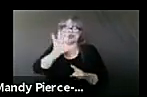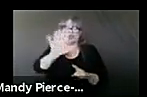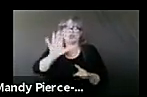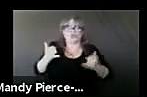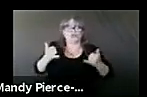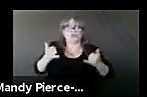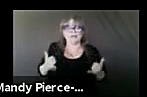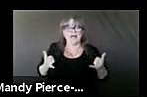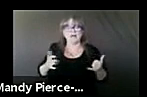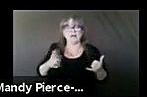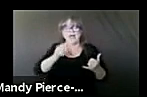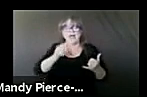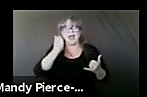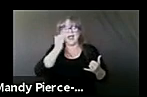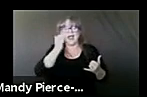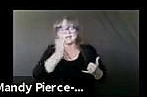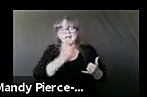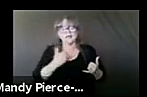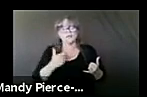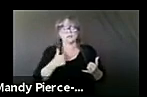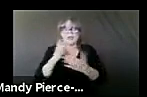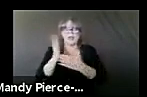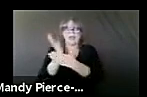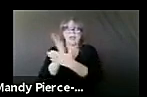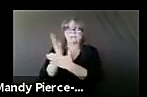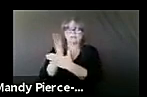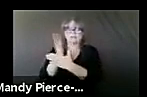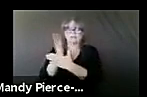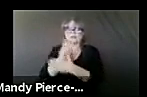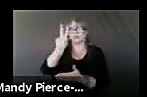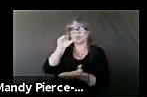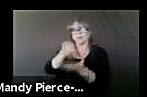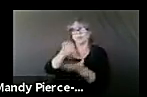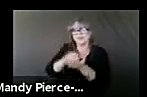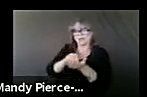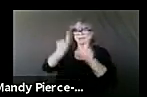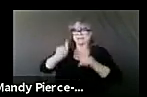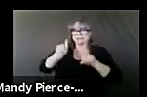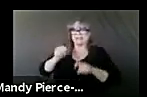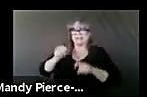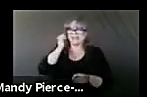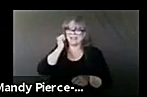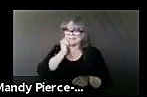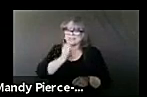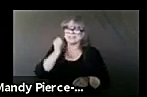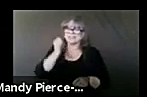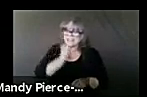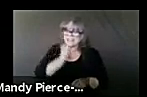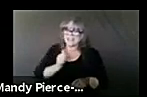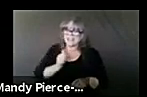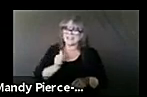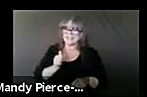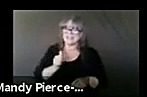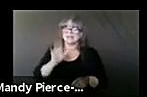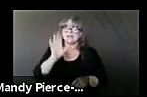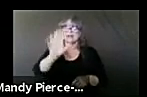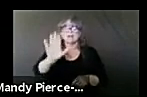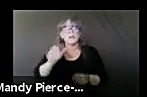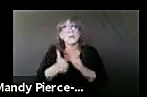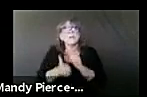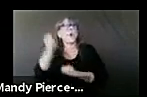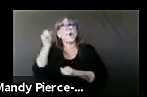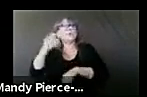now. And at this point, probably 3/4 of those are done through our commercial partners rather than at the state lab. In the meantime, the state